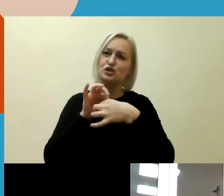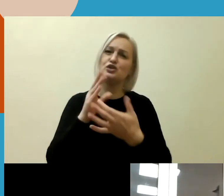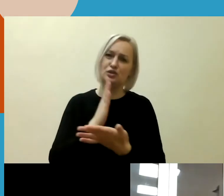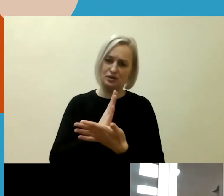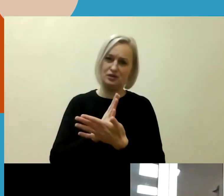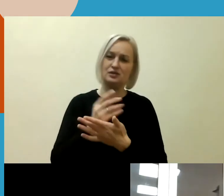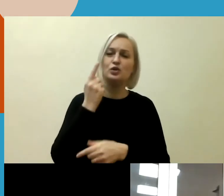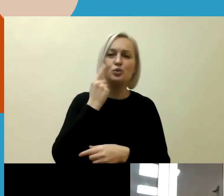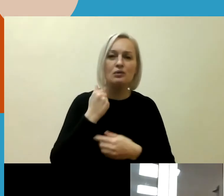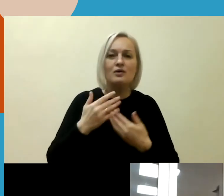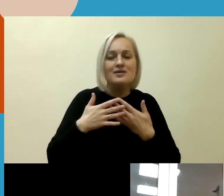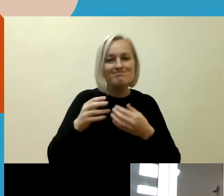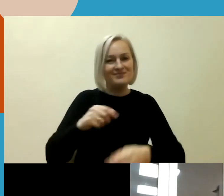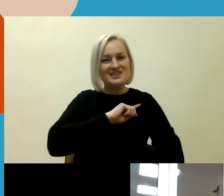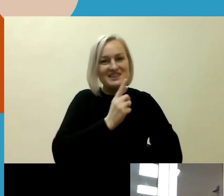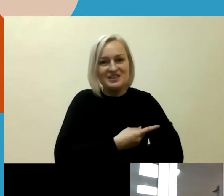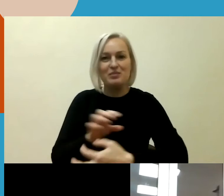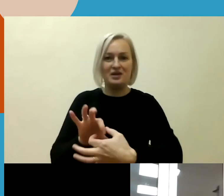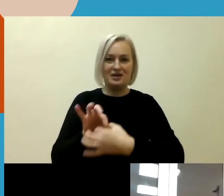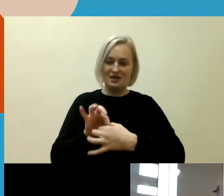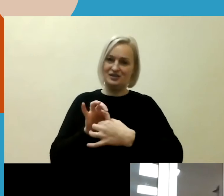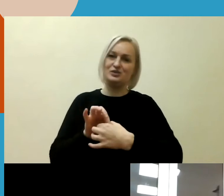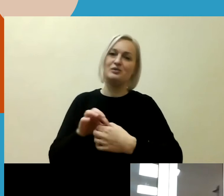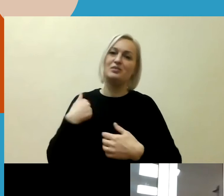and Kaunas county.